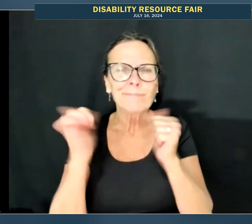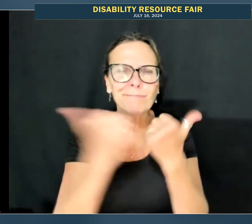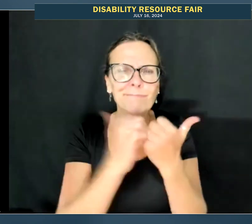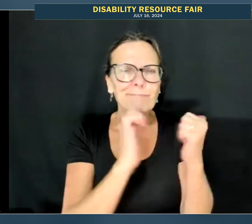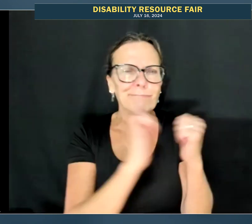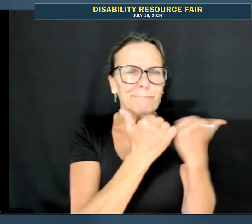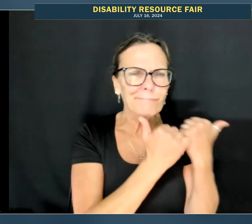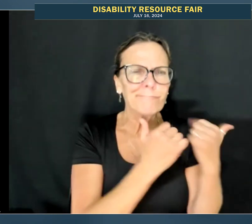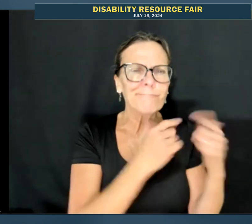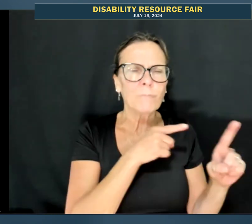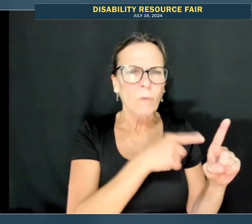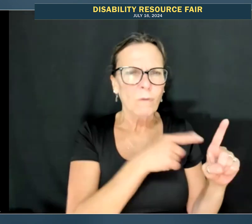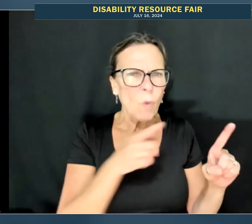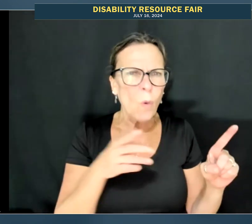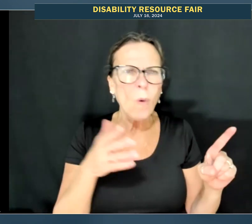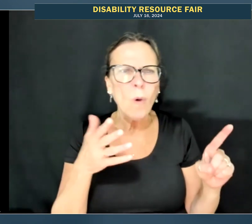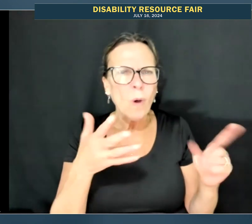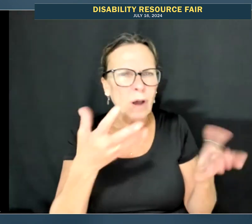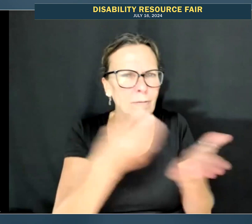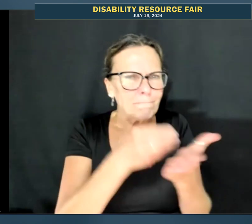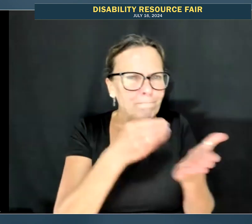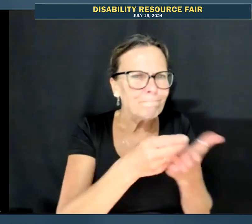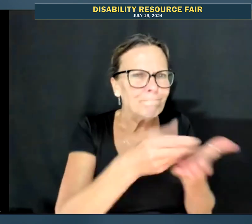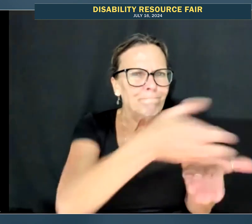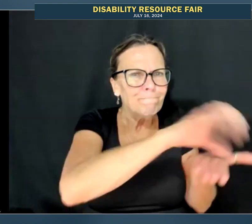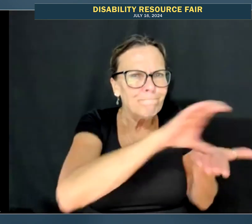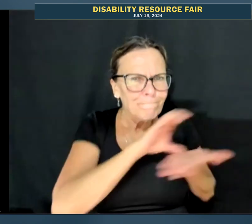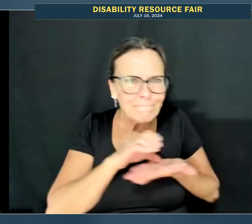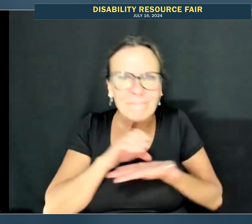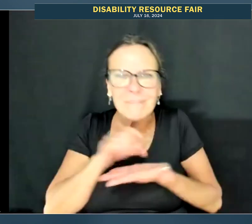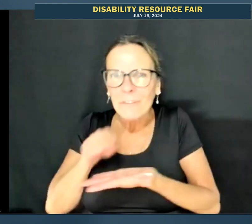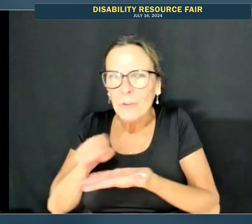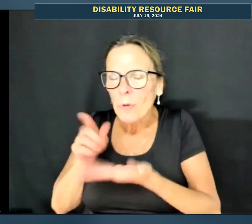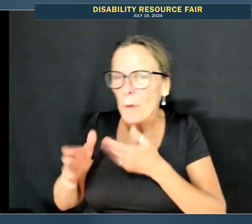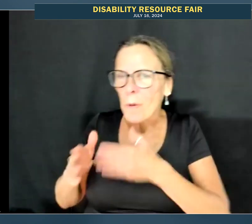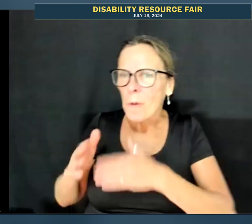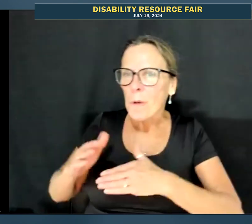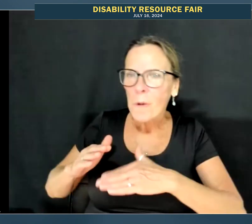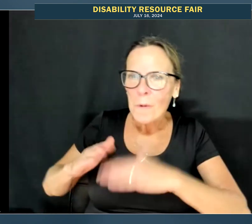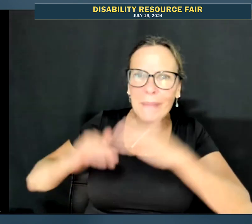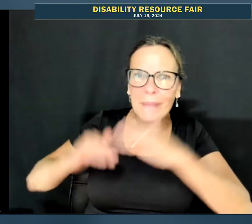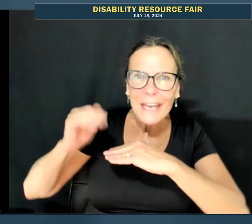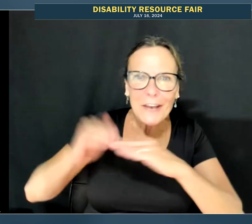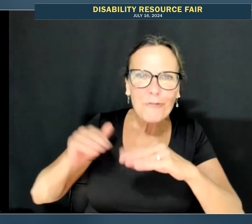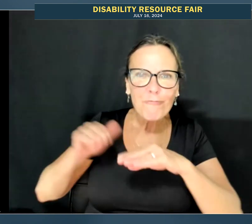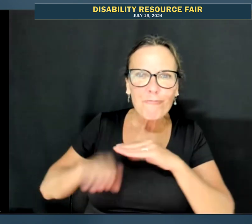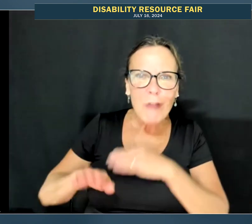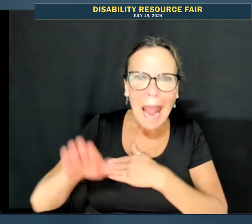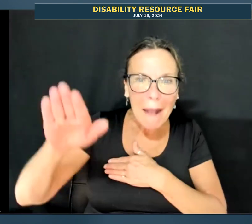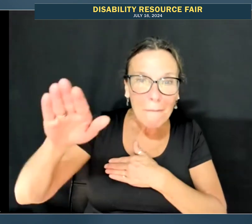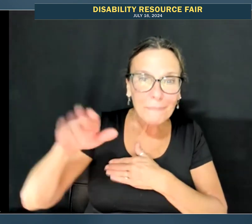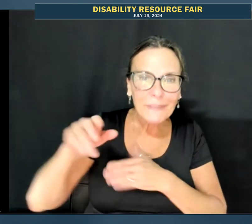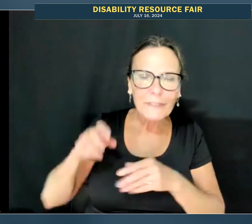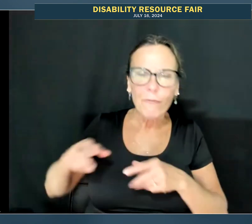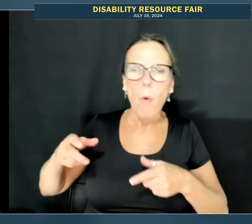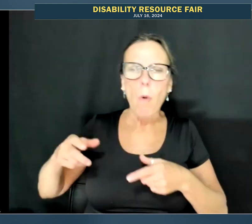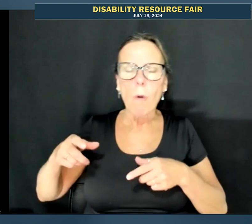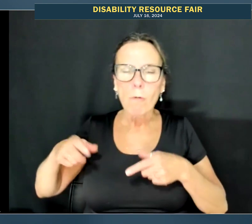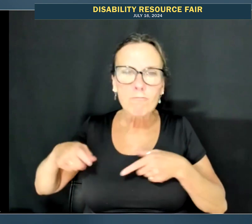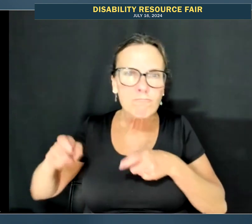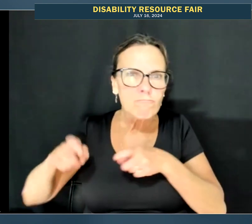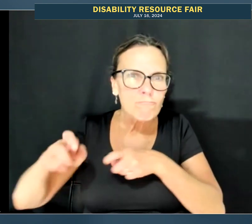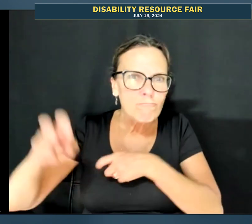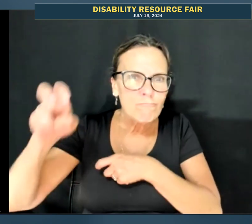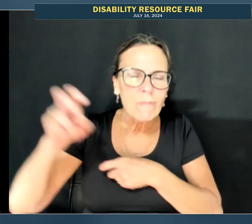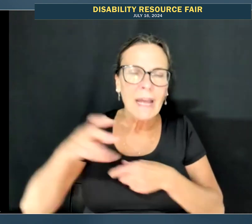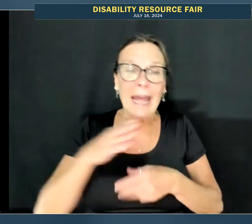get the funds for the ramps, and also work with different